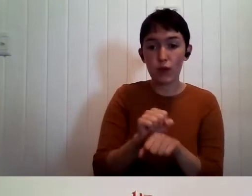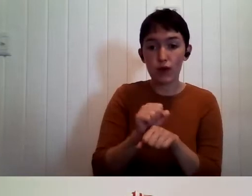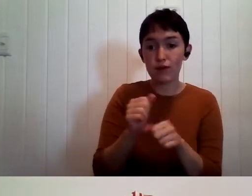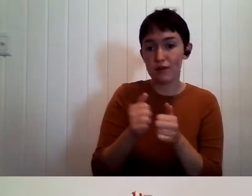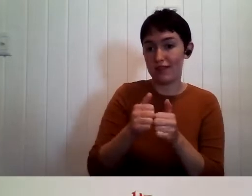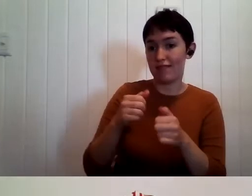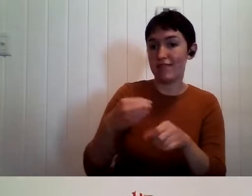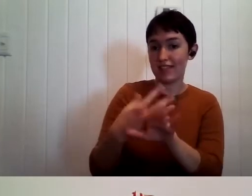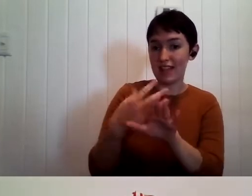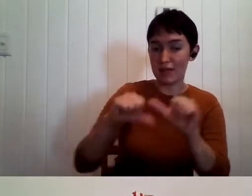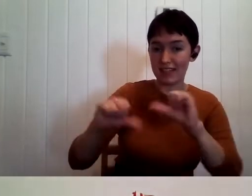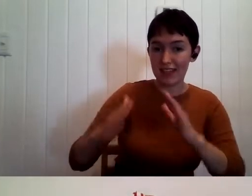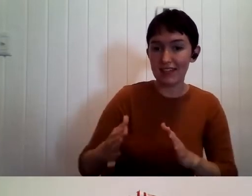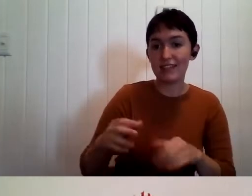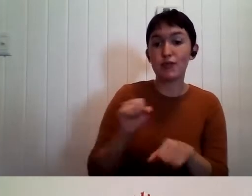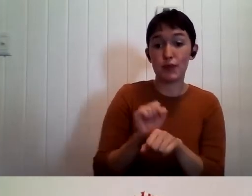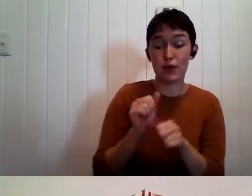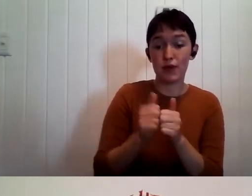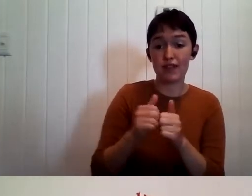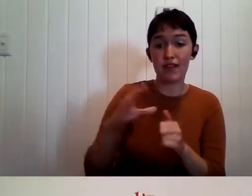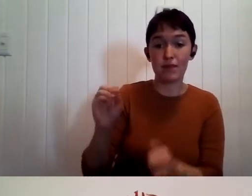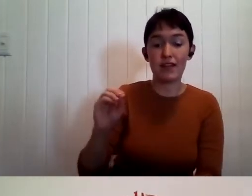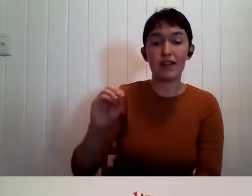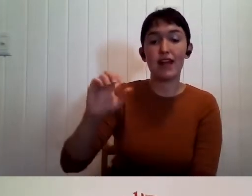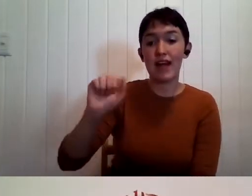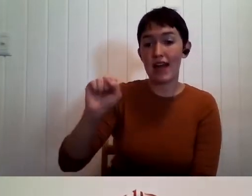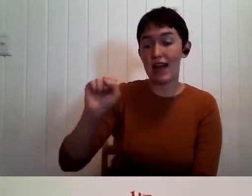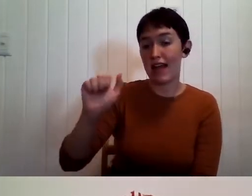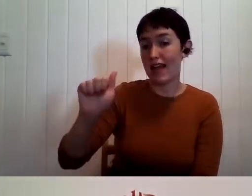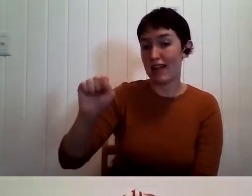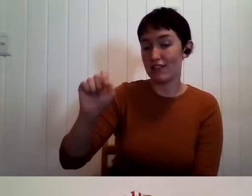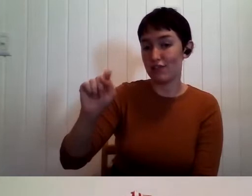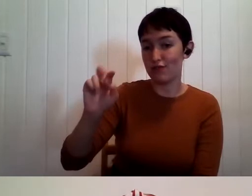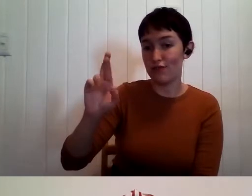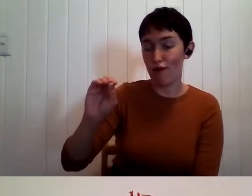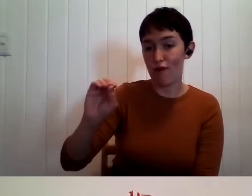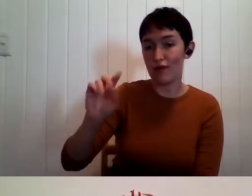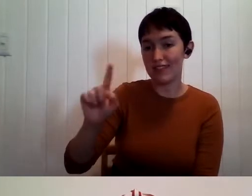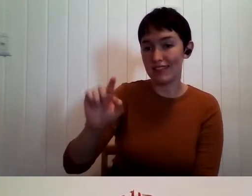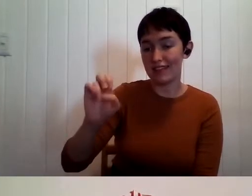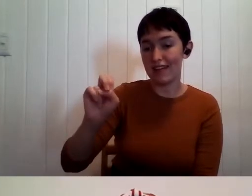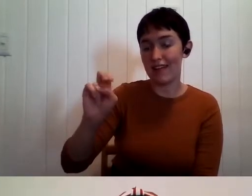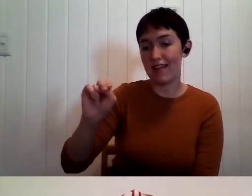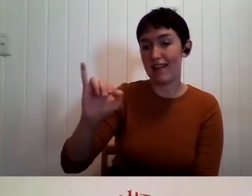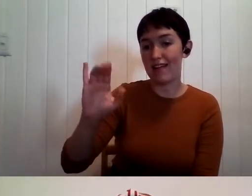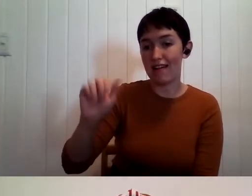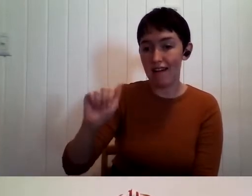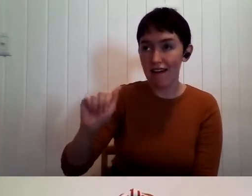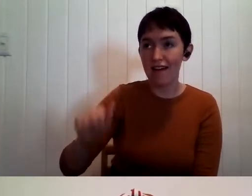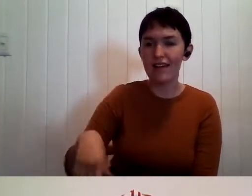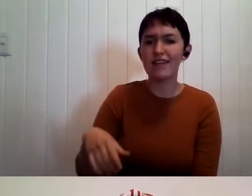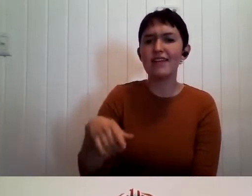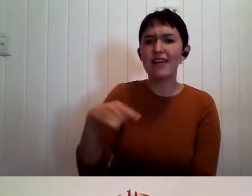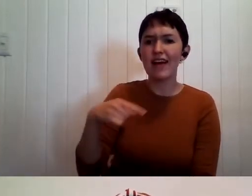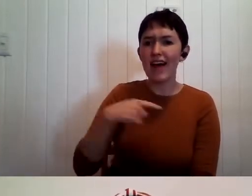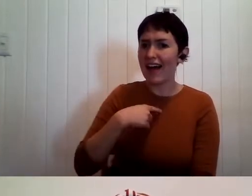biotech company, AstraZeneca, and that ties into a lot of what you were saying. And I wouldn't be surprised if the source data that he's working with didn't have some Illumina